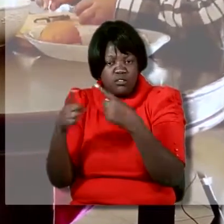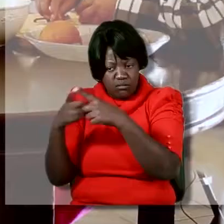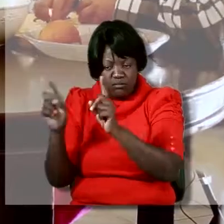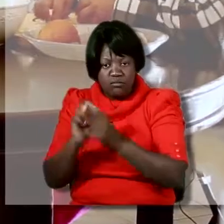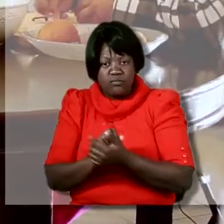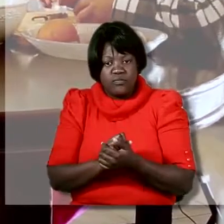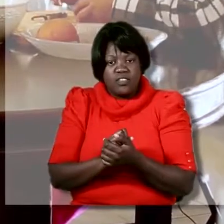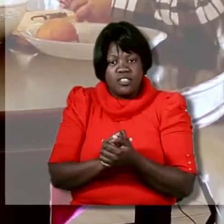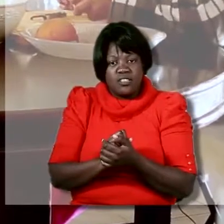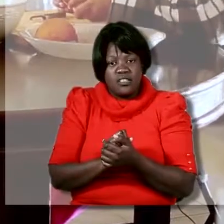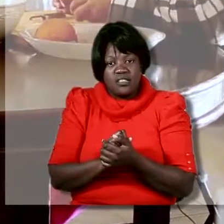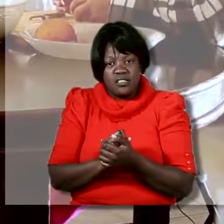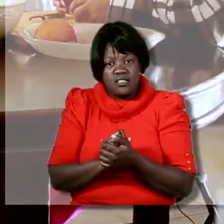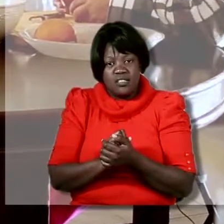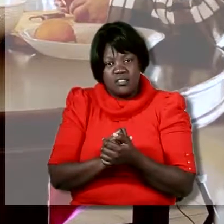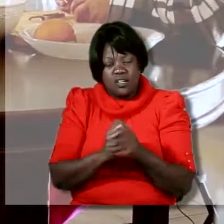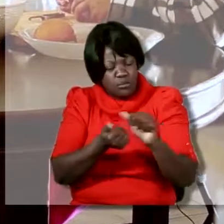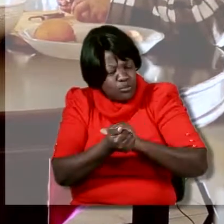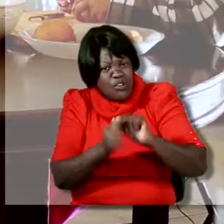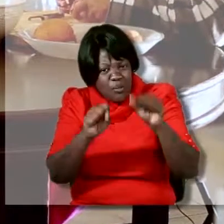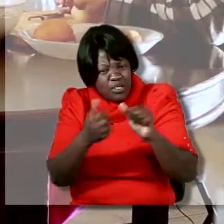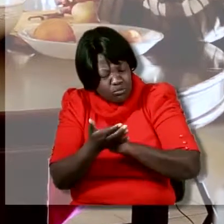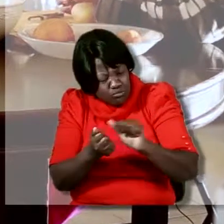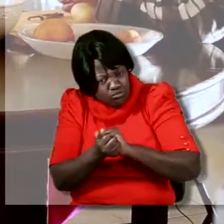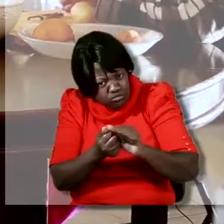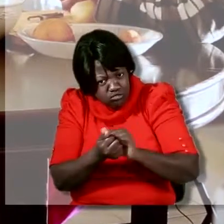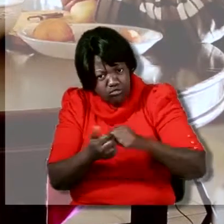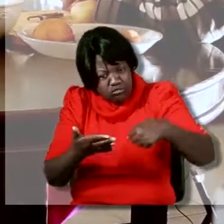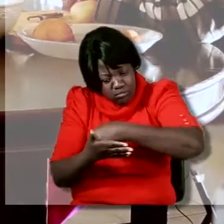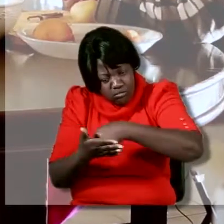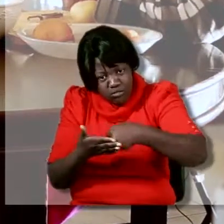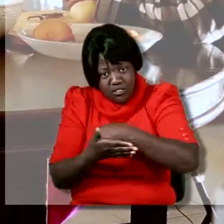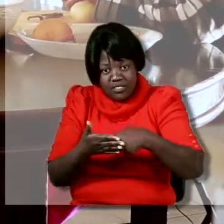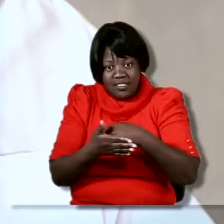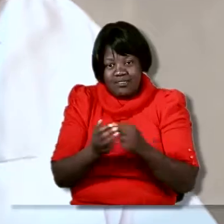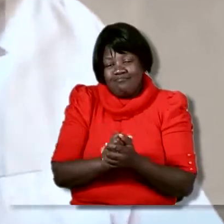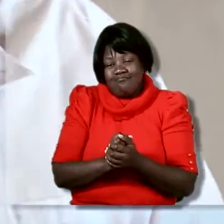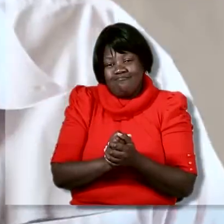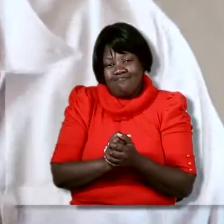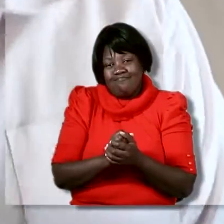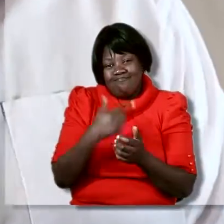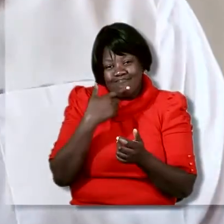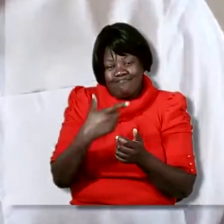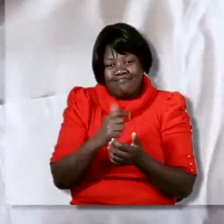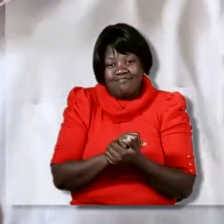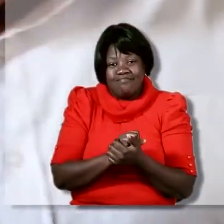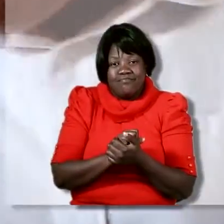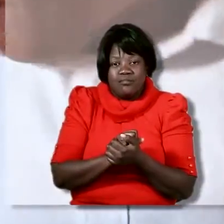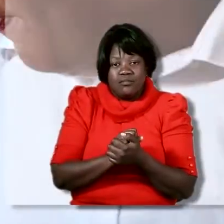be ironed. Just kidding, Mom. I can't do it without her, Dad. Okay, well, you girls continue and I'll fix a cup